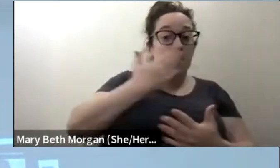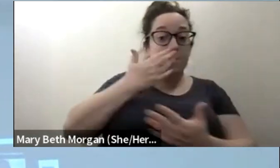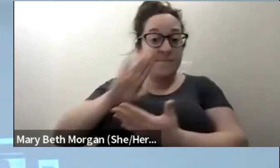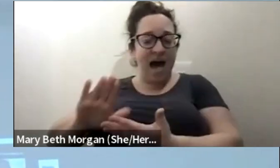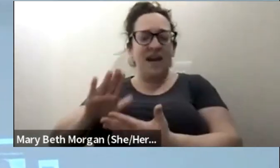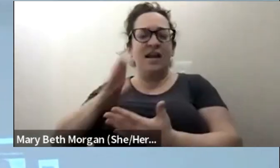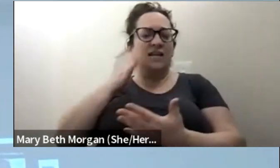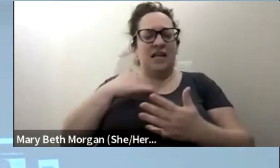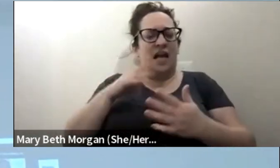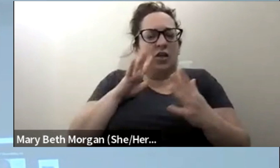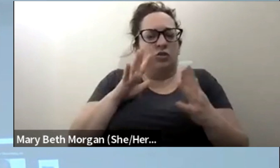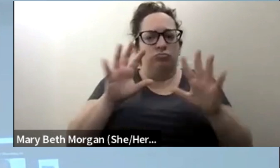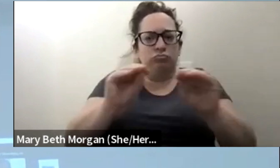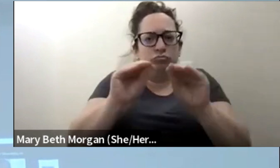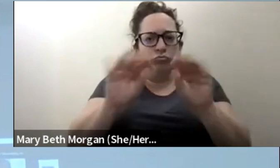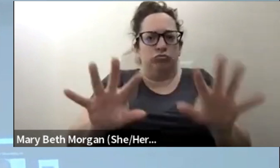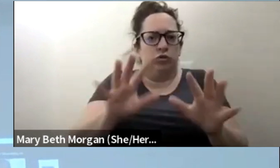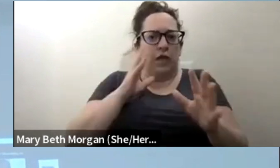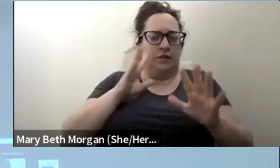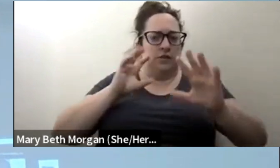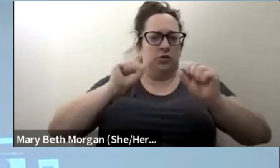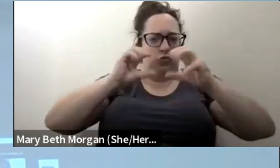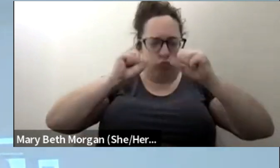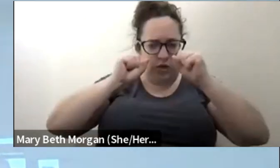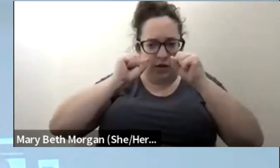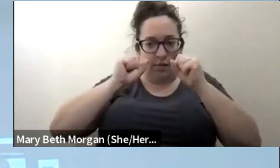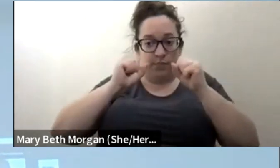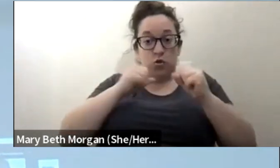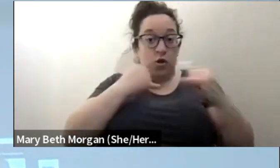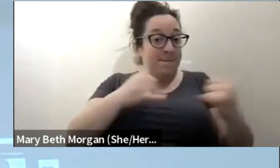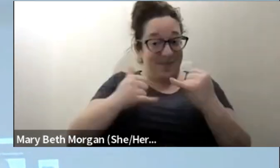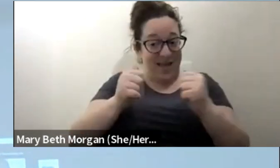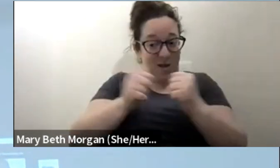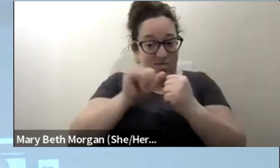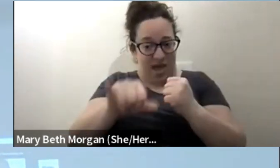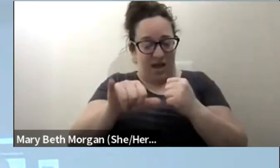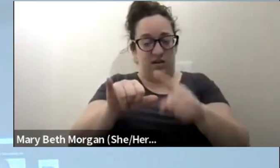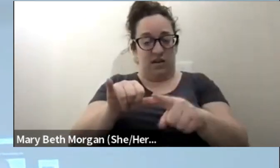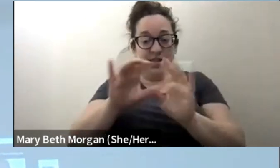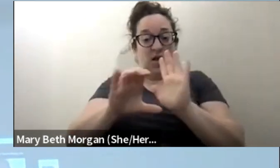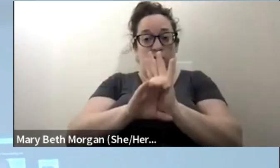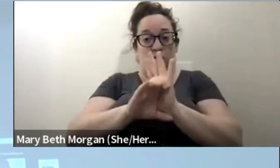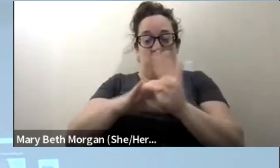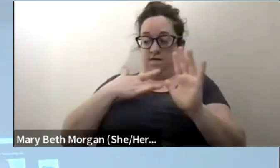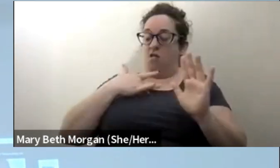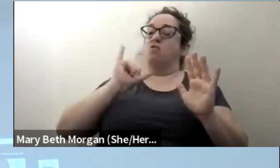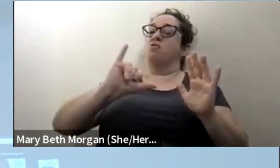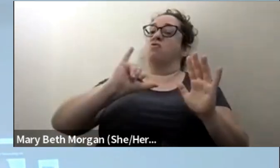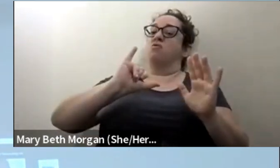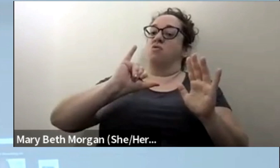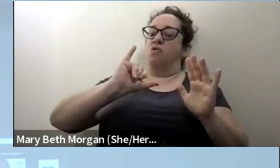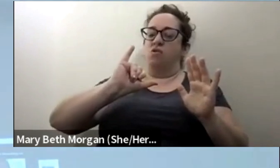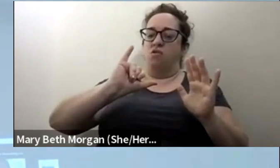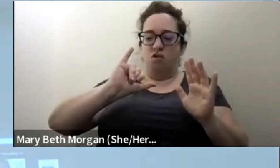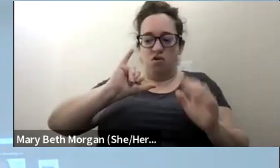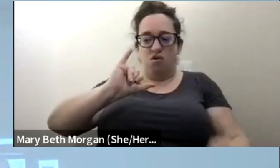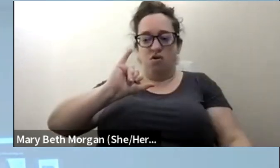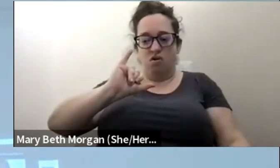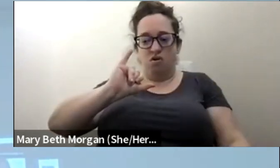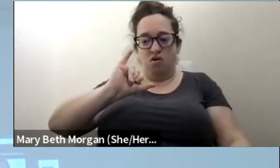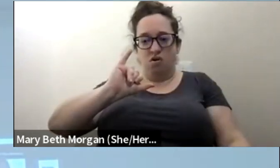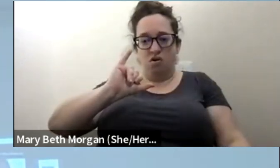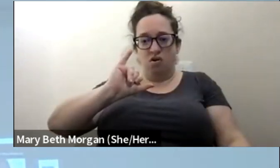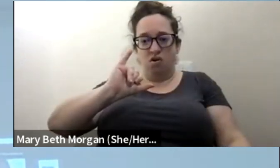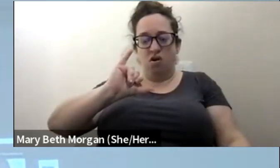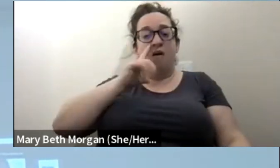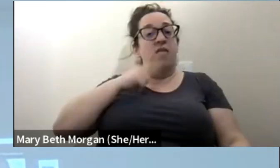right? Good or bad, and it's extraordinary person leading an extraordinary life. What's going on? So you can play with that. So you've got a